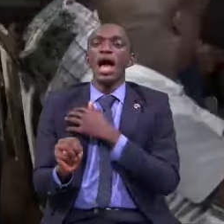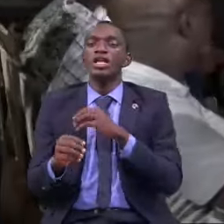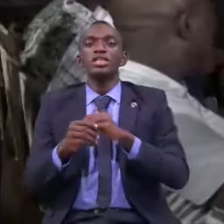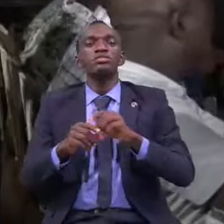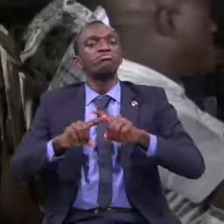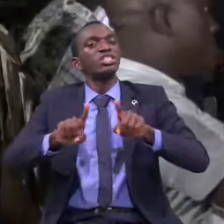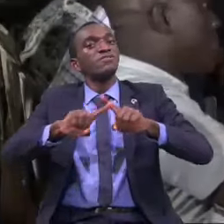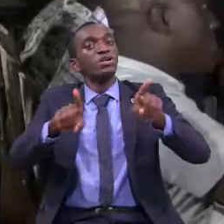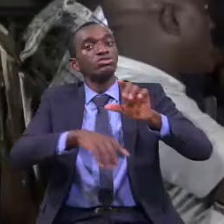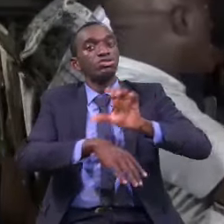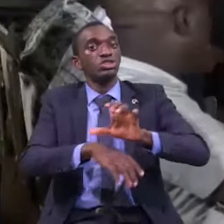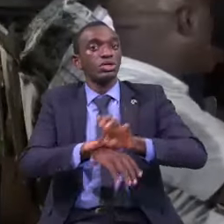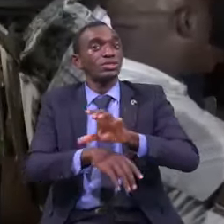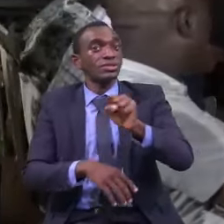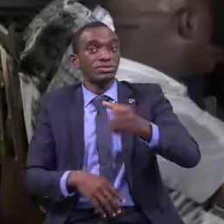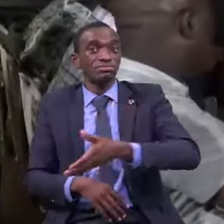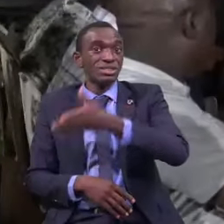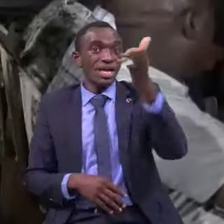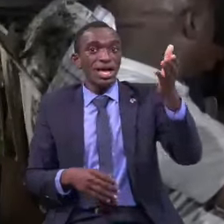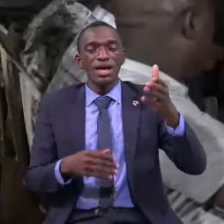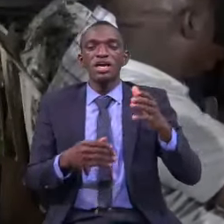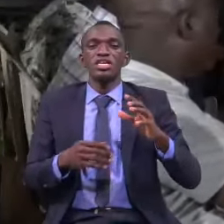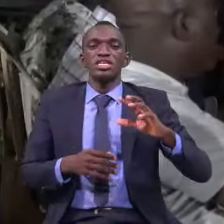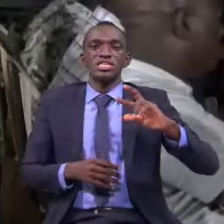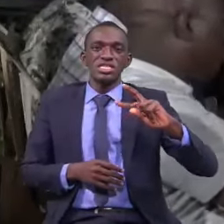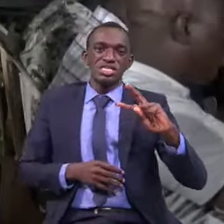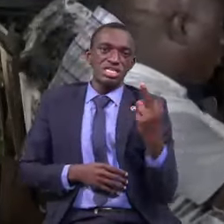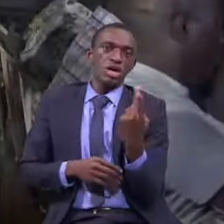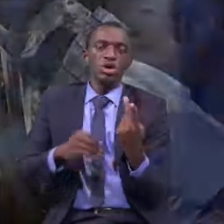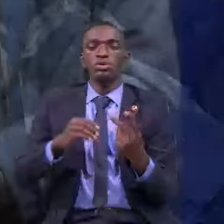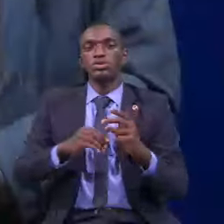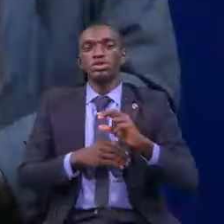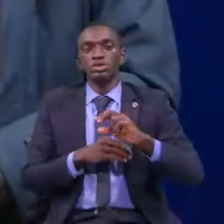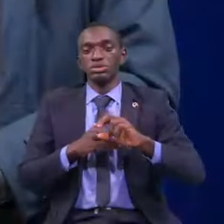second day of June, we'll be having believers' banquet